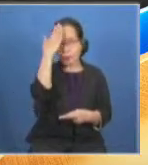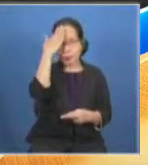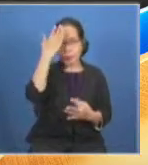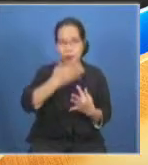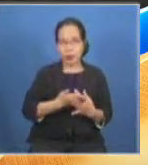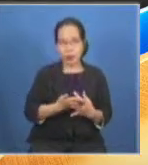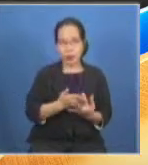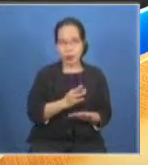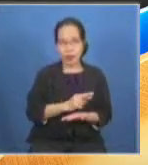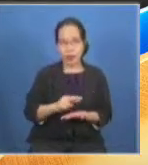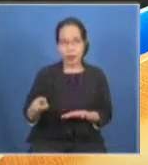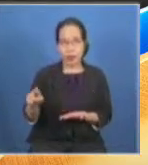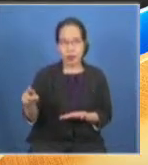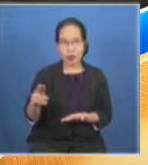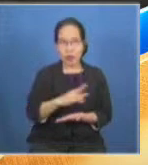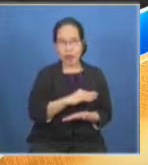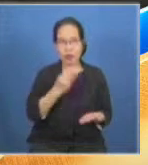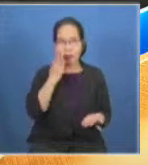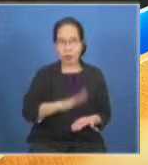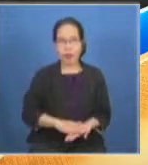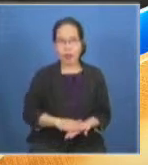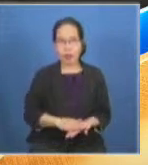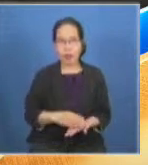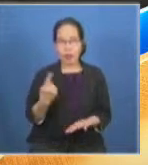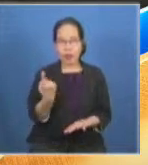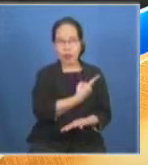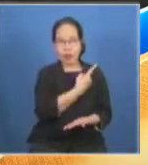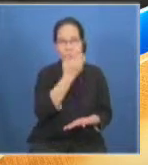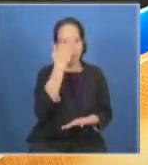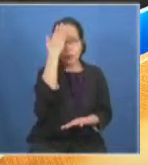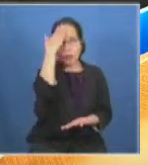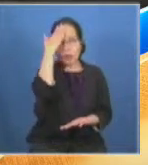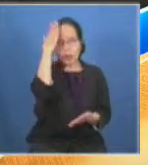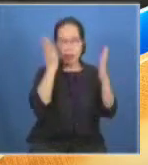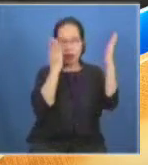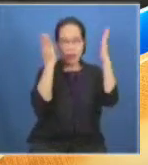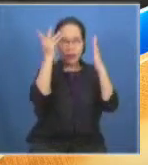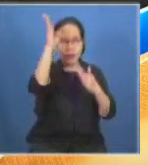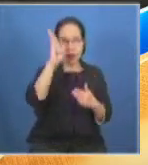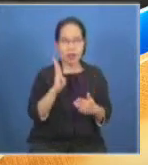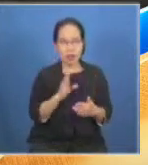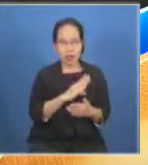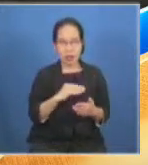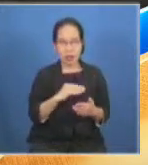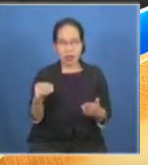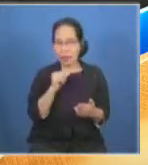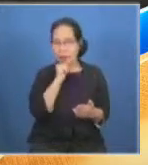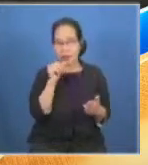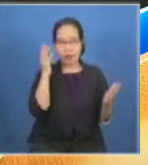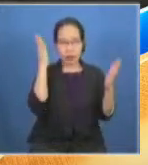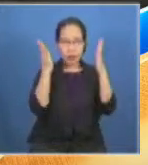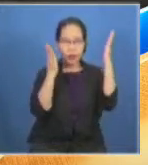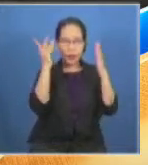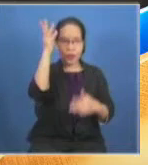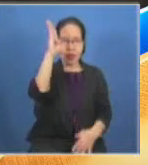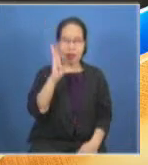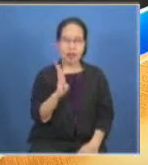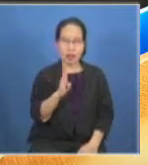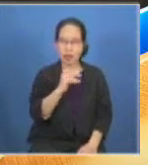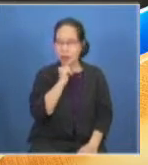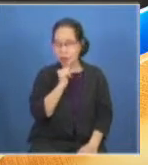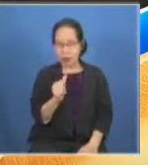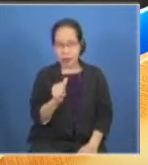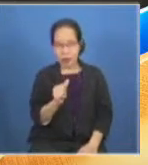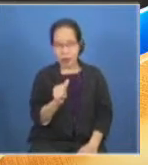will recognize or know what or discern good and evil. He who serves God and he who